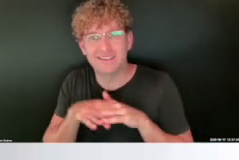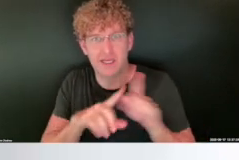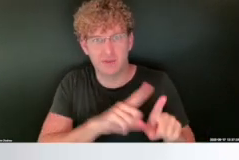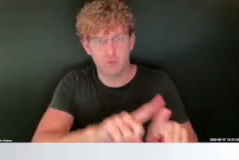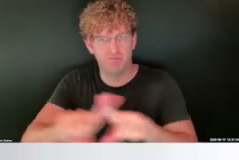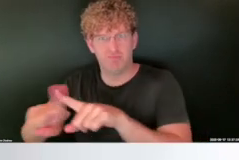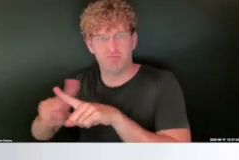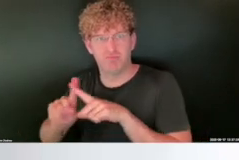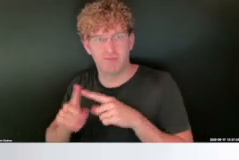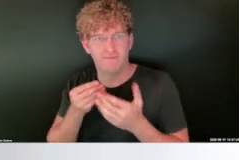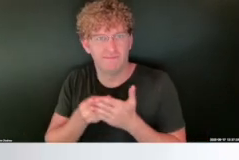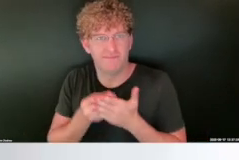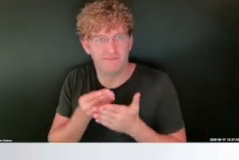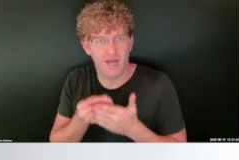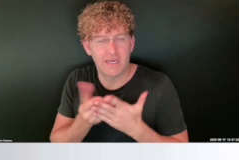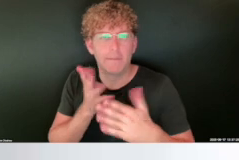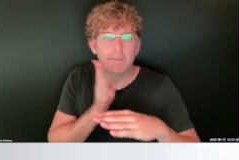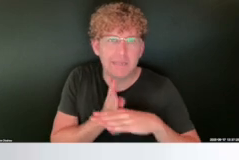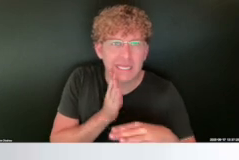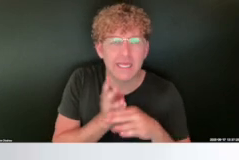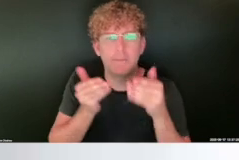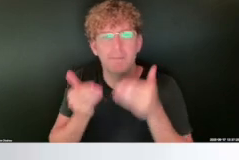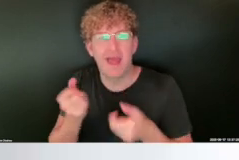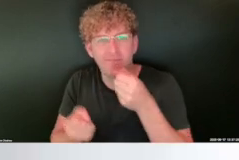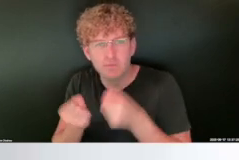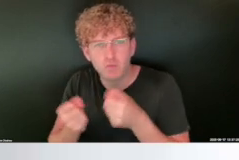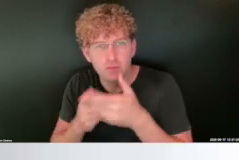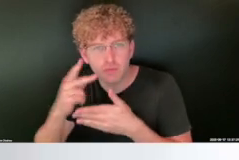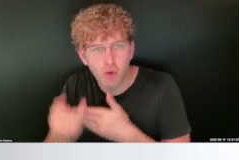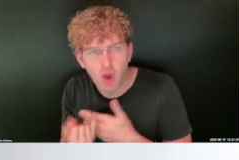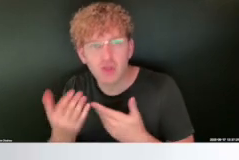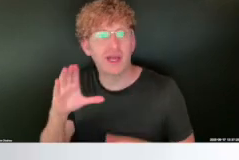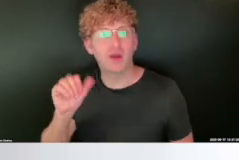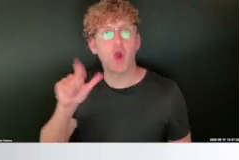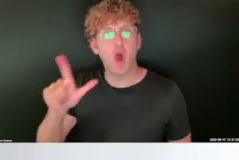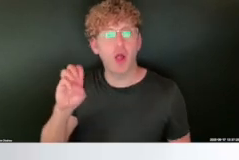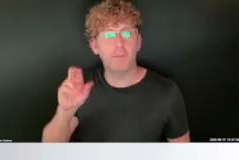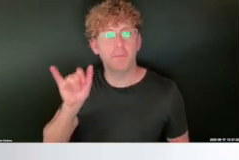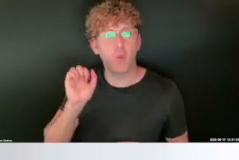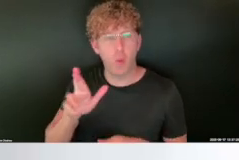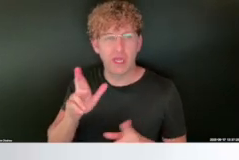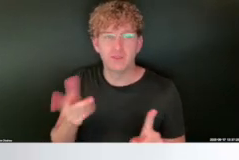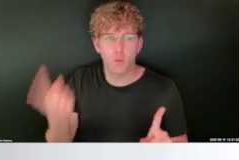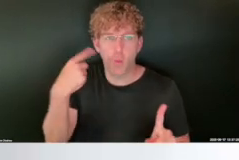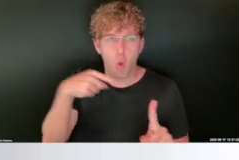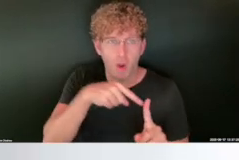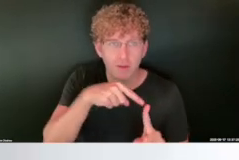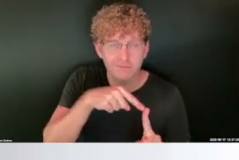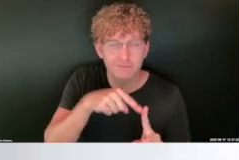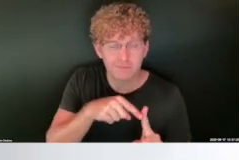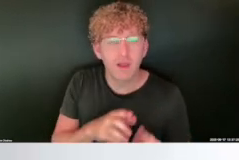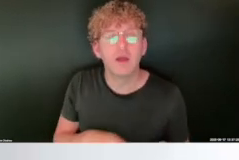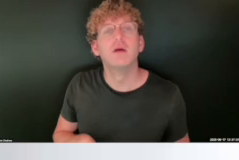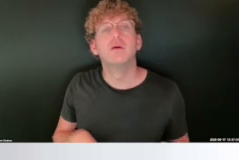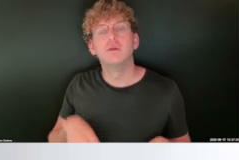and Carl Moyer is one of them. But again, as Steph and Nicole iterated earlier, is that, today we're talking about